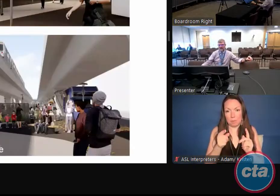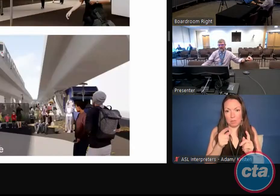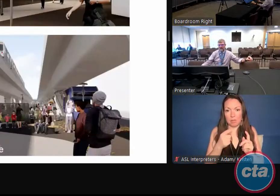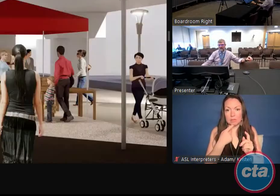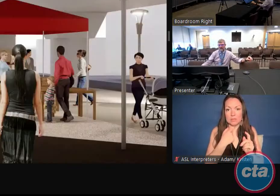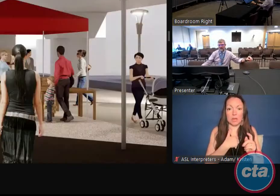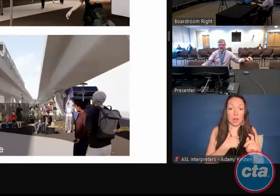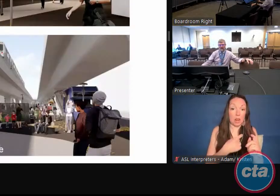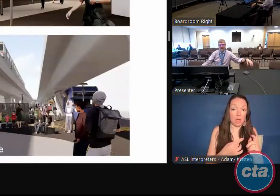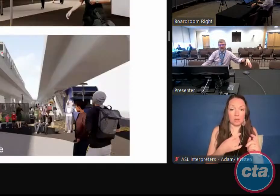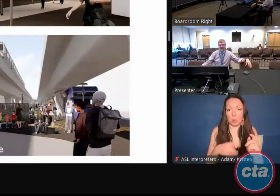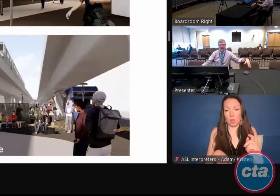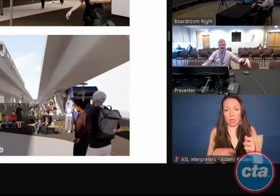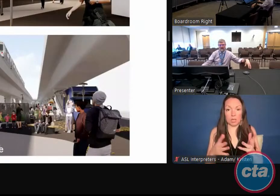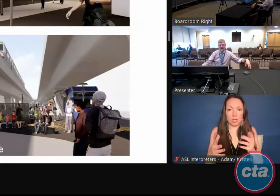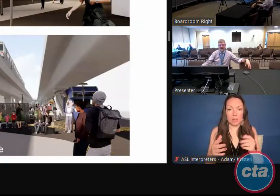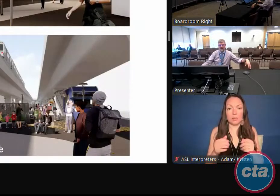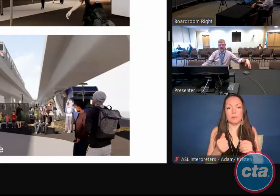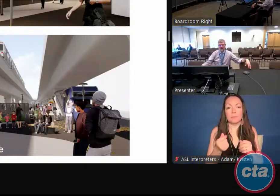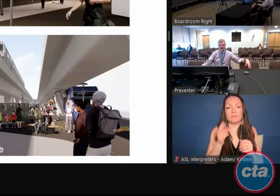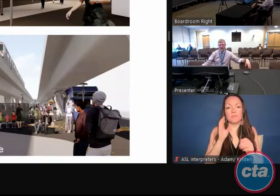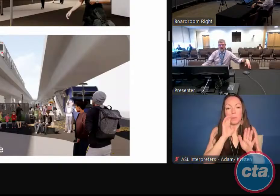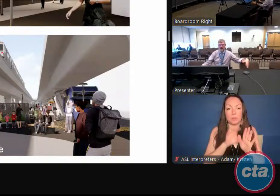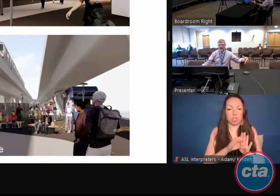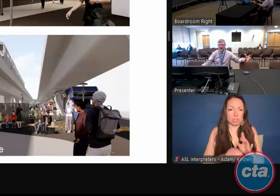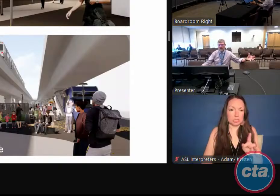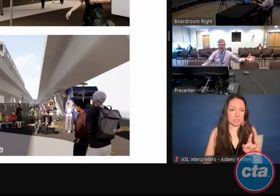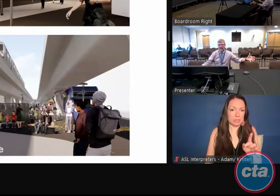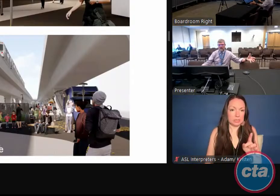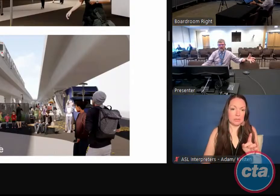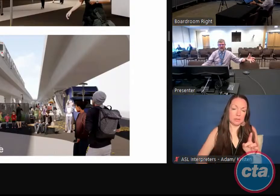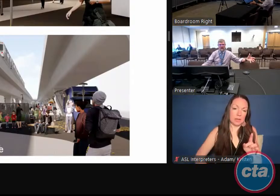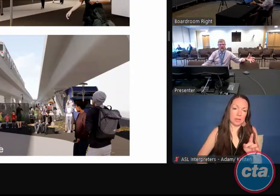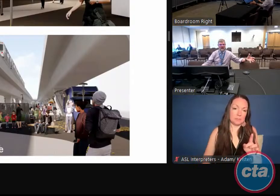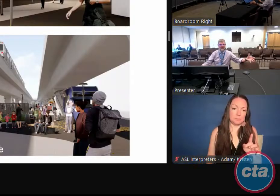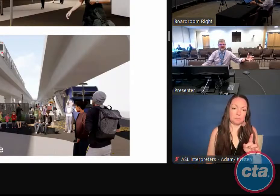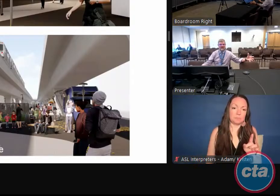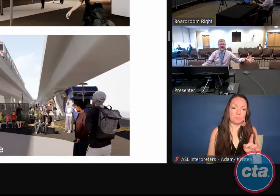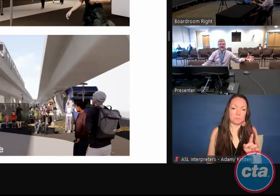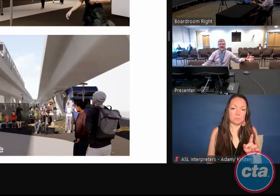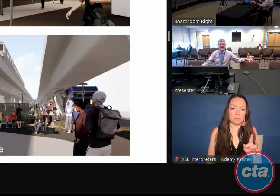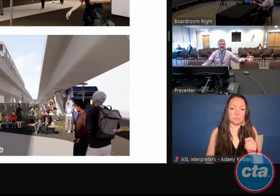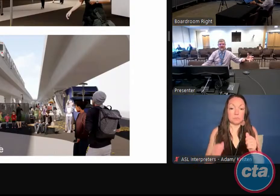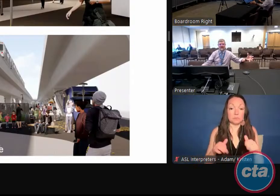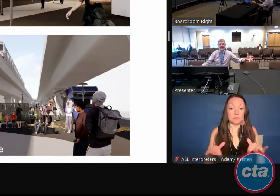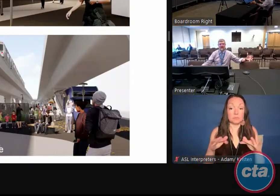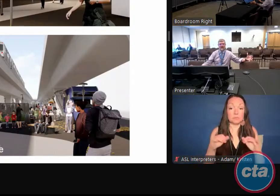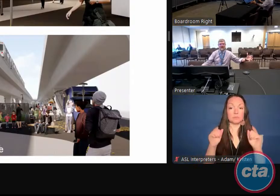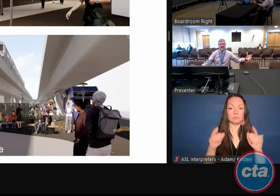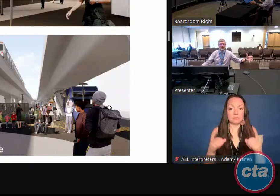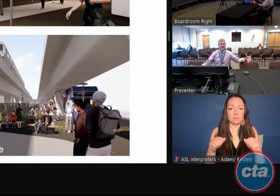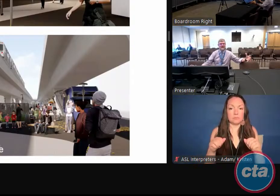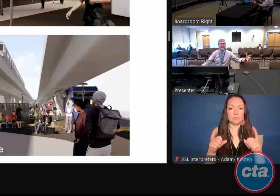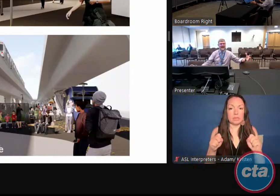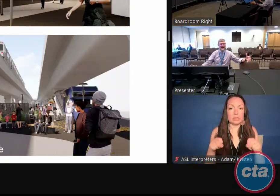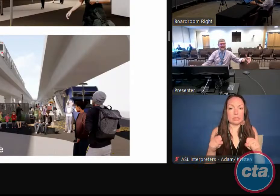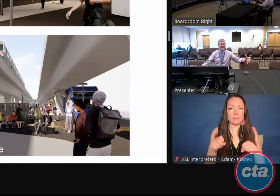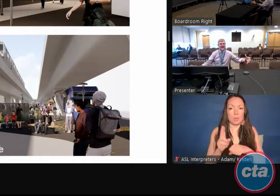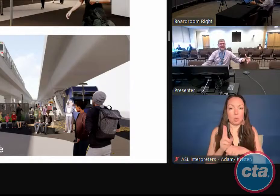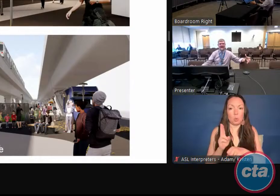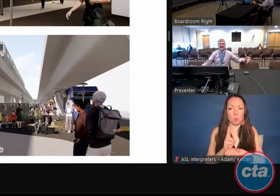And here are a couple of the images. So one of the things we walked away with is we want a space that can be used